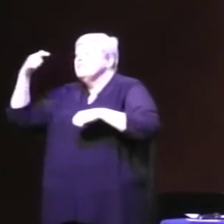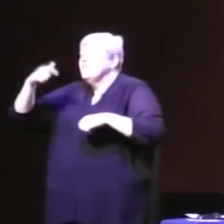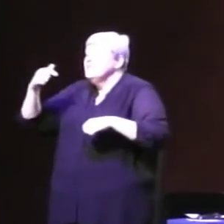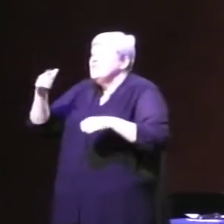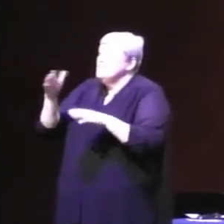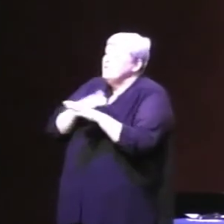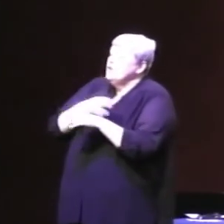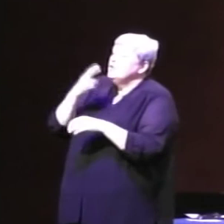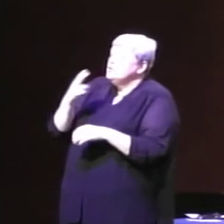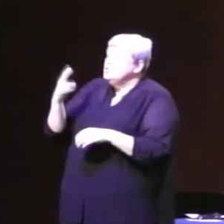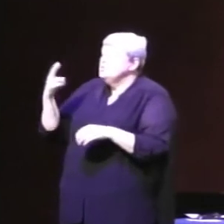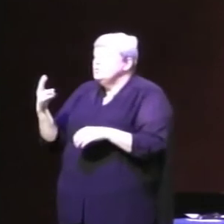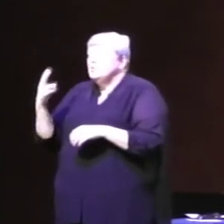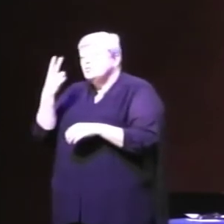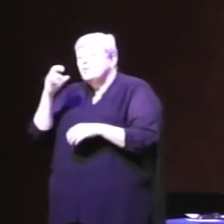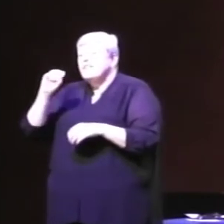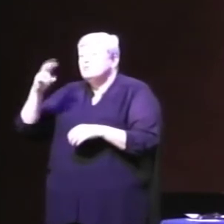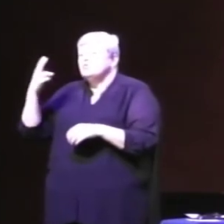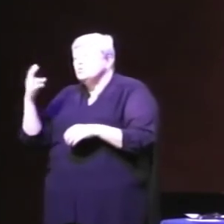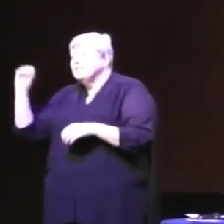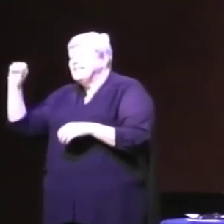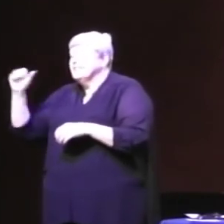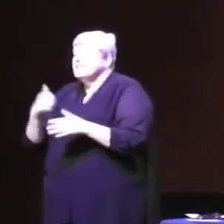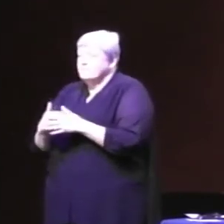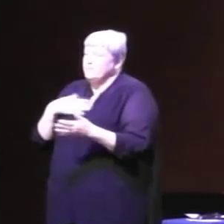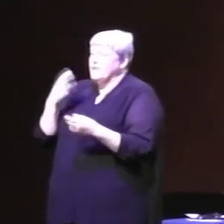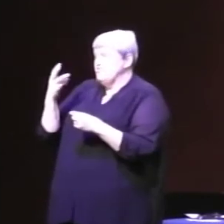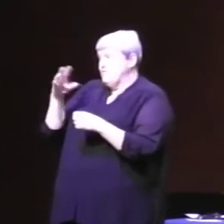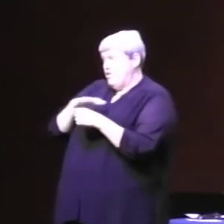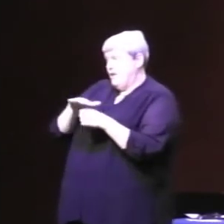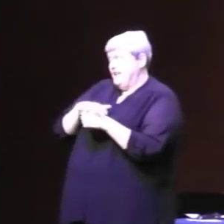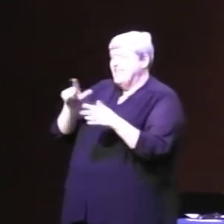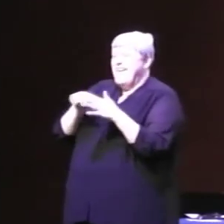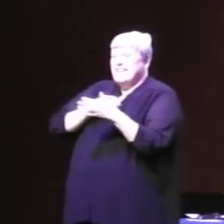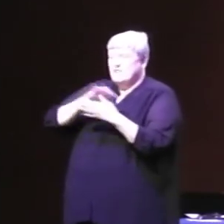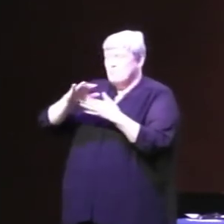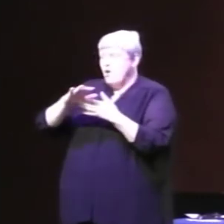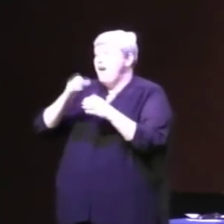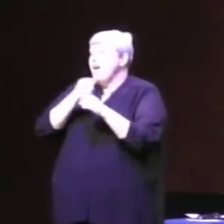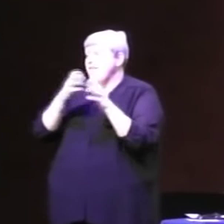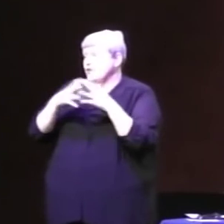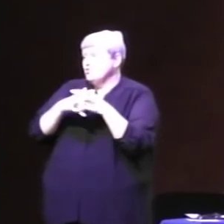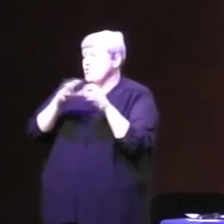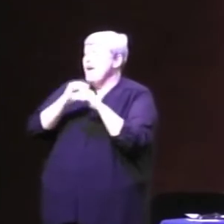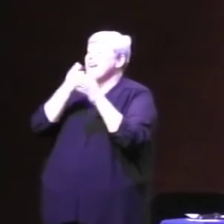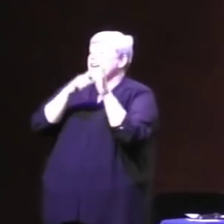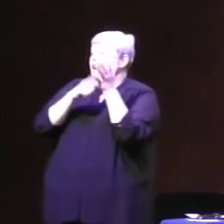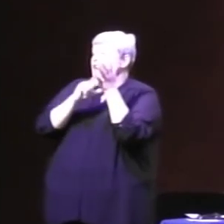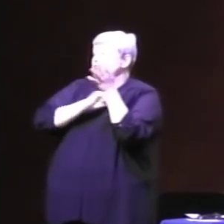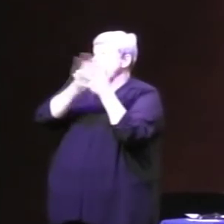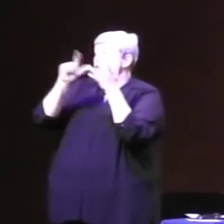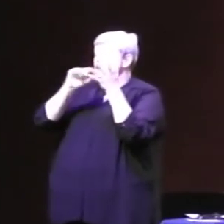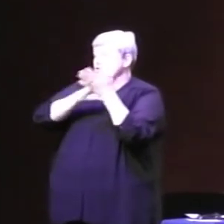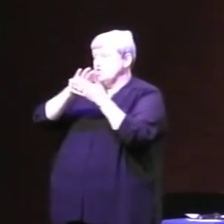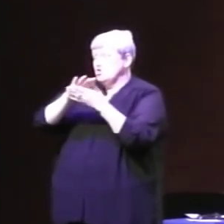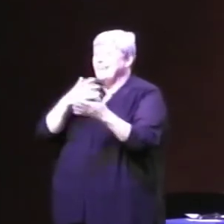In Scotland, it's planned, as you've heard, to have only three locations in Edinburgh, Glasgow and one at Gartcosh. 18 locations will